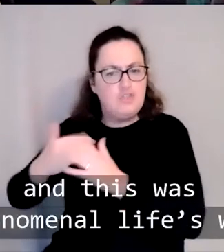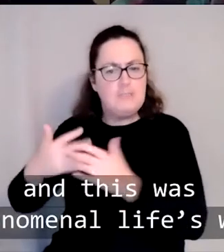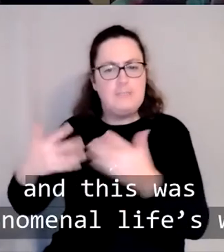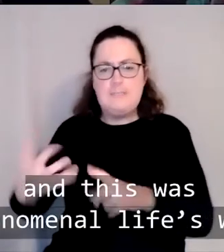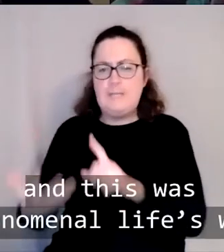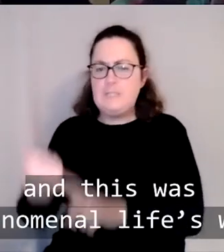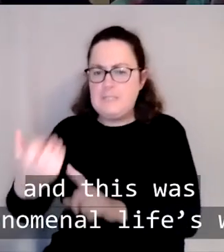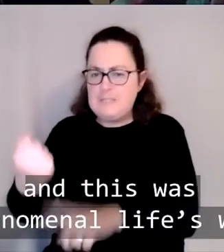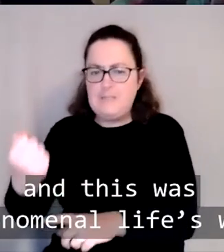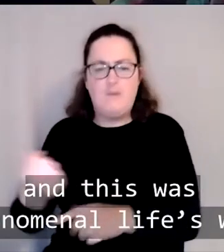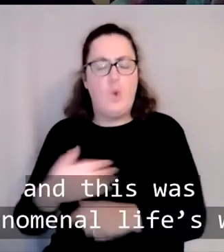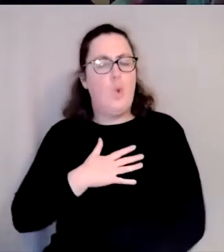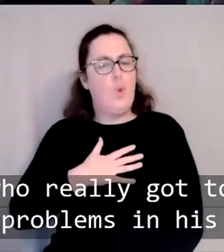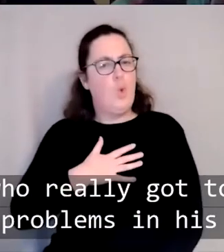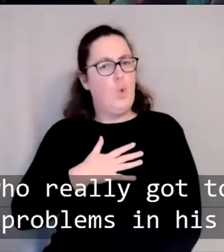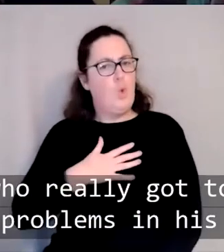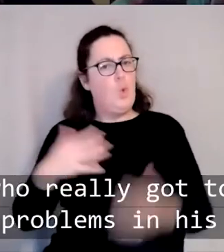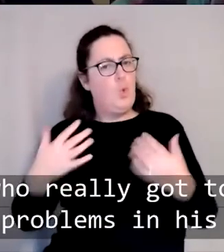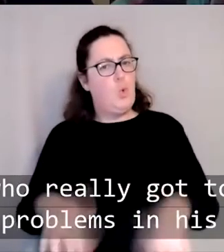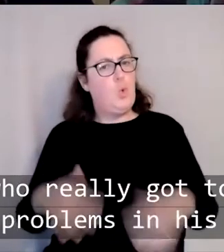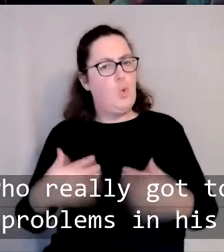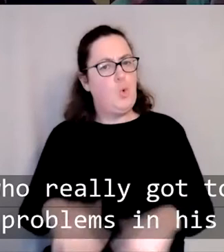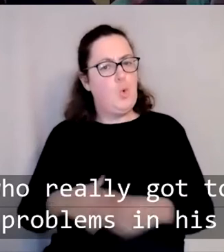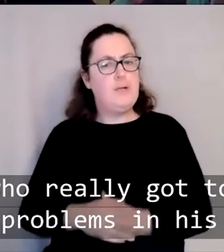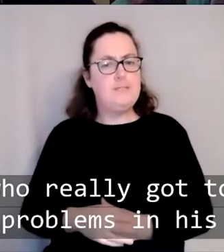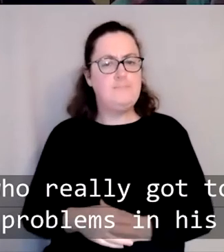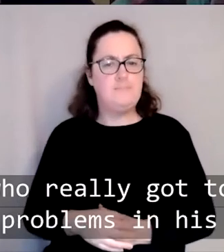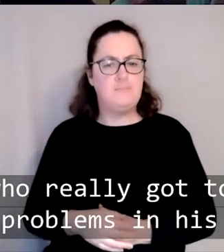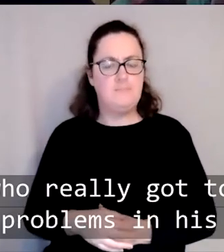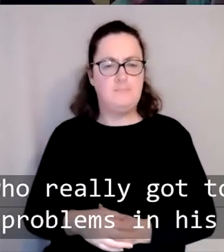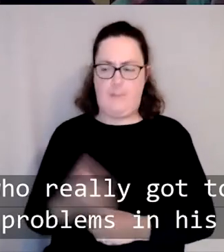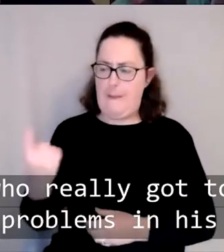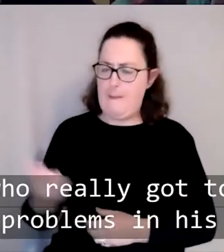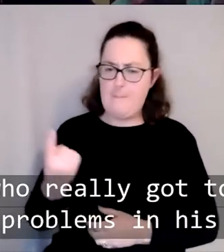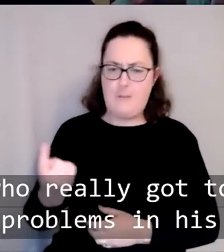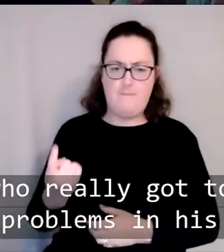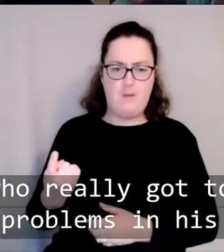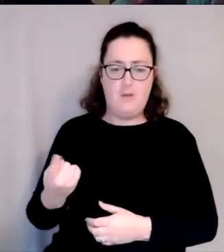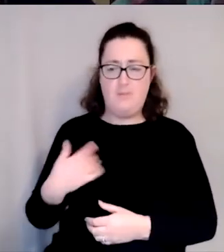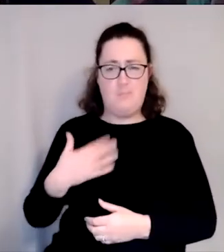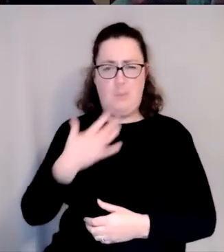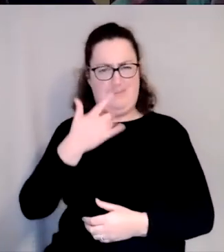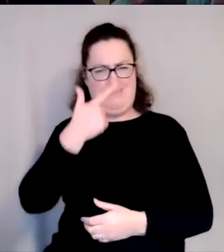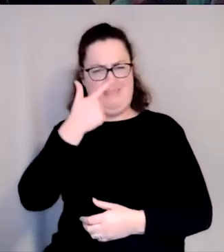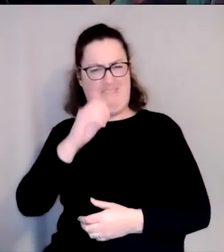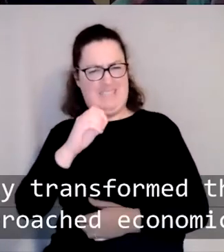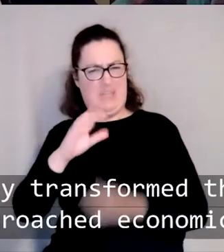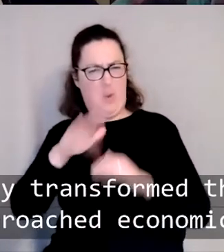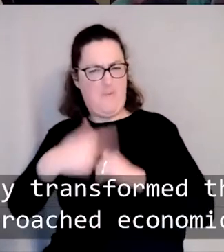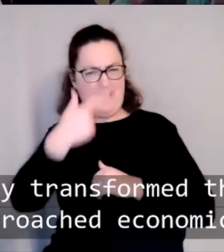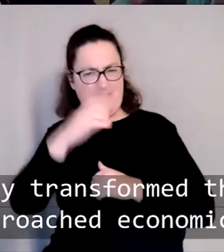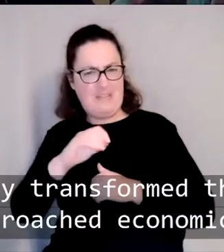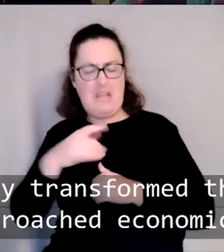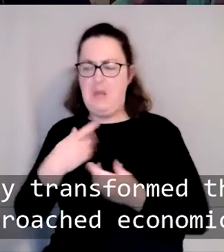a phenomenal life's work. I mean, a man who really got to grips with problems in his 70s and